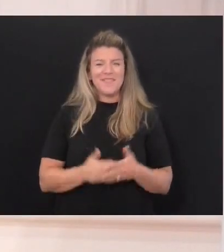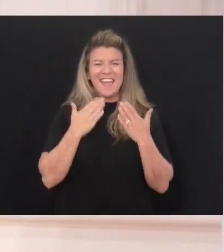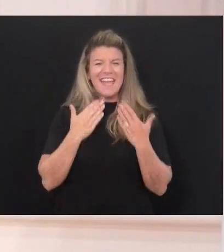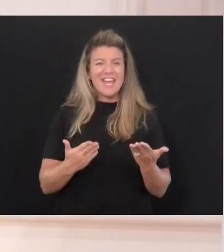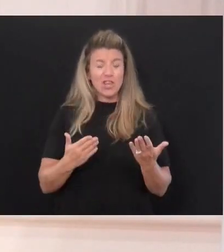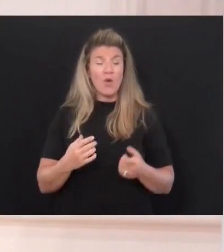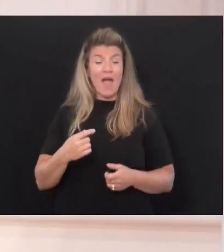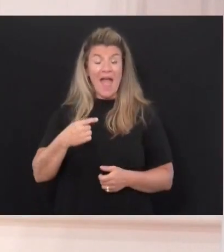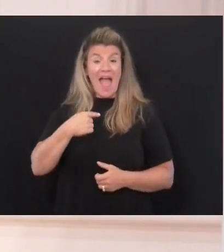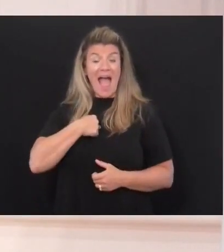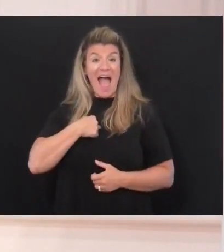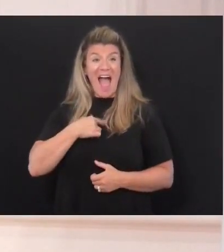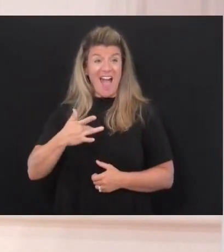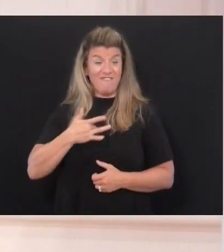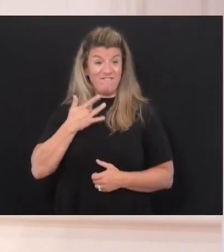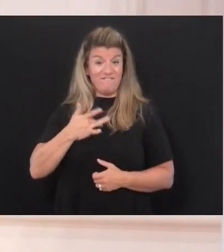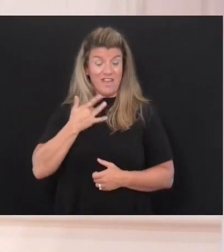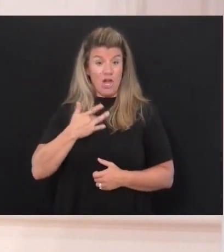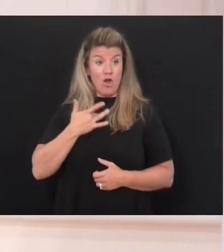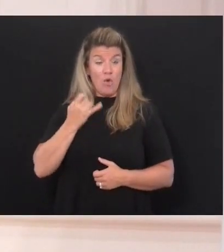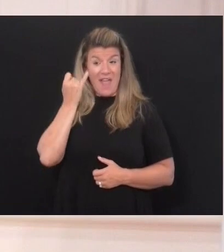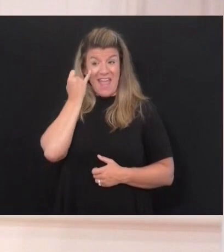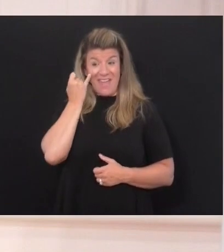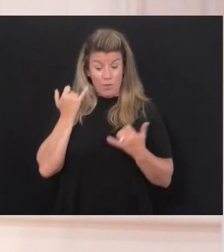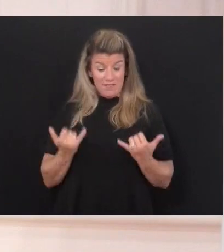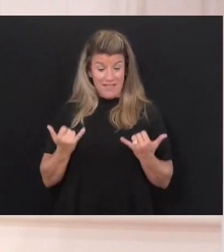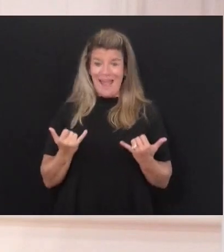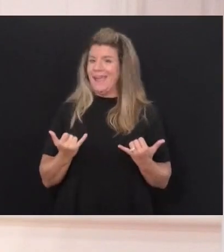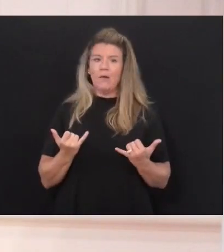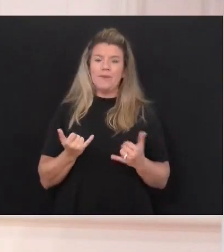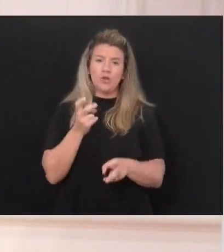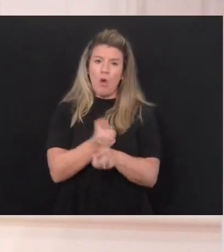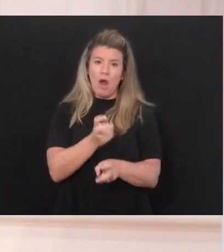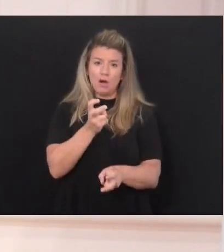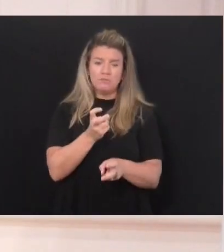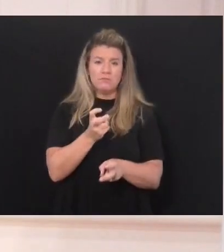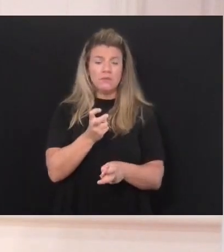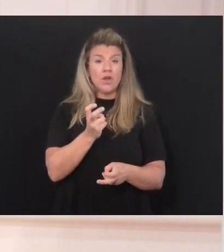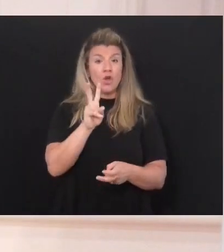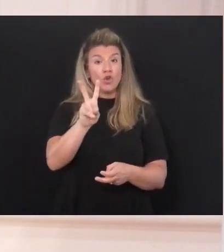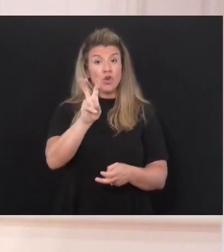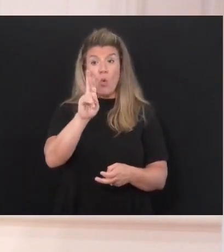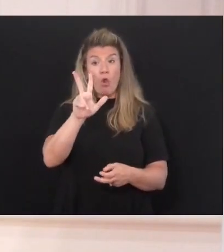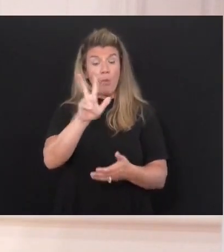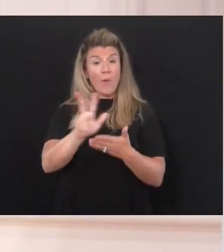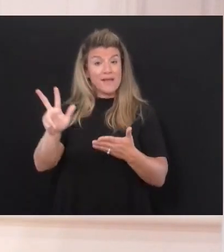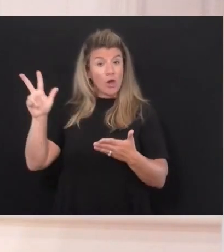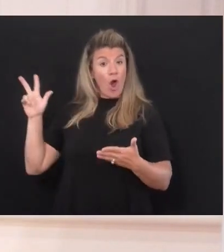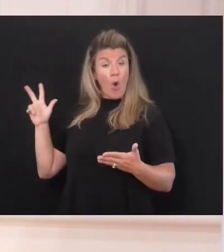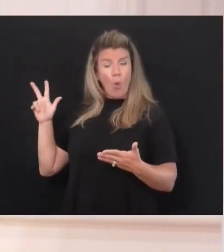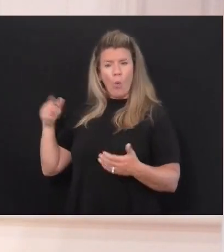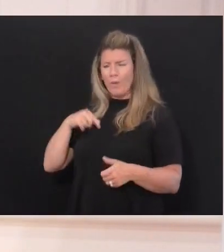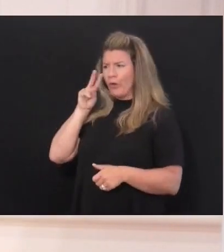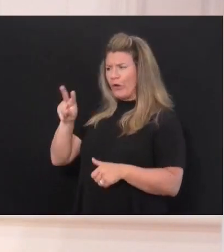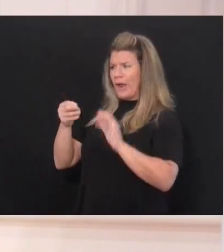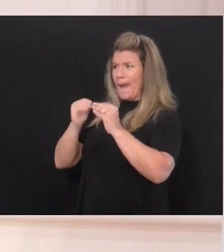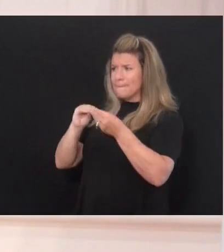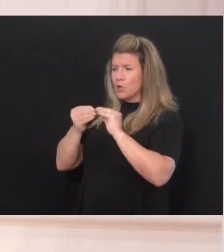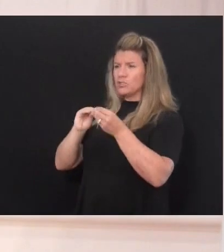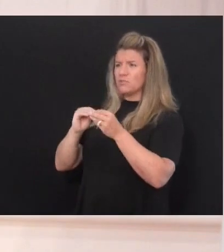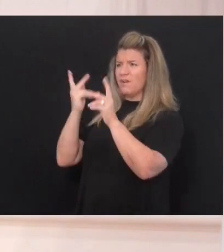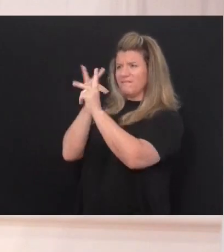you and I both know just this. You got to get money out the door. You got to comply with all kinds